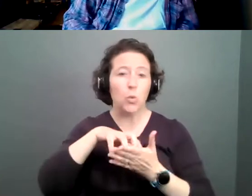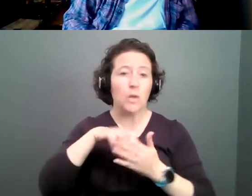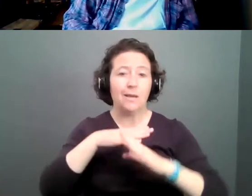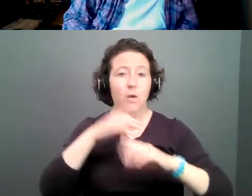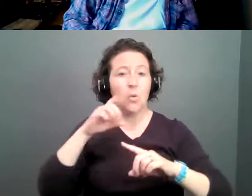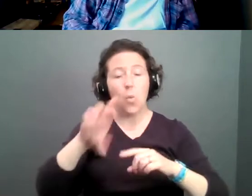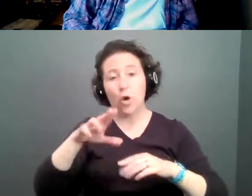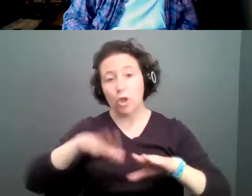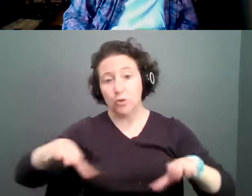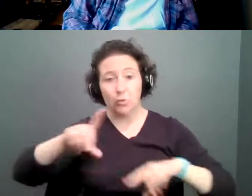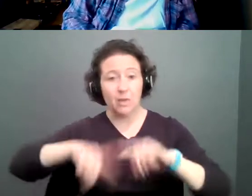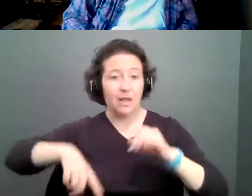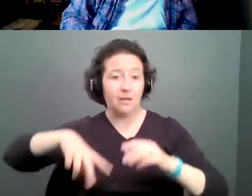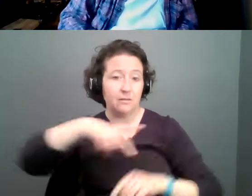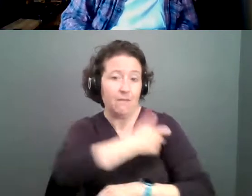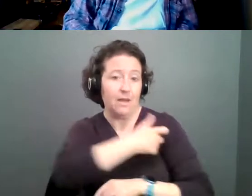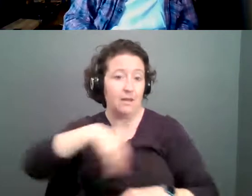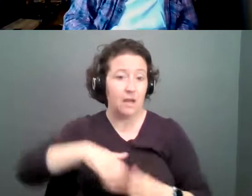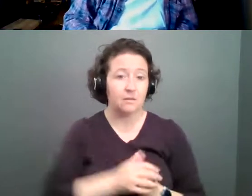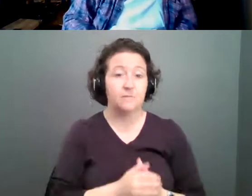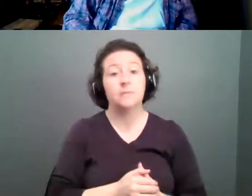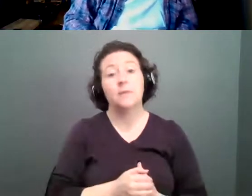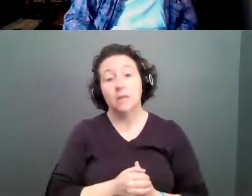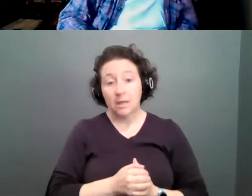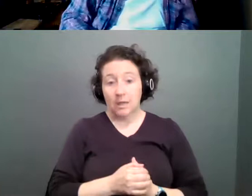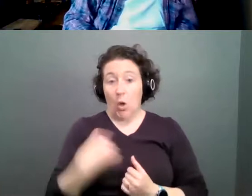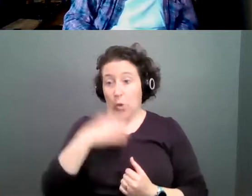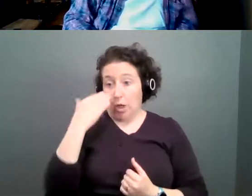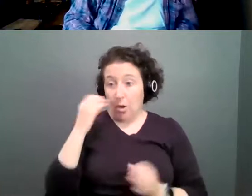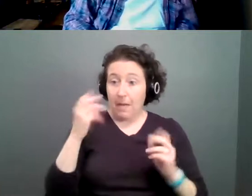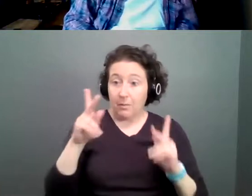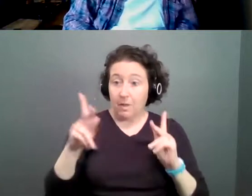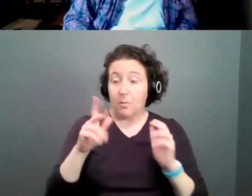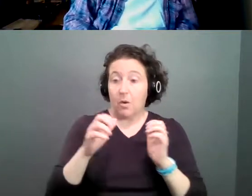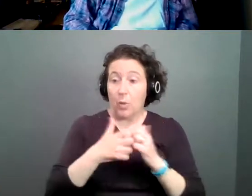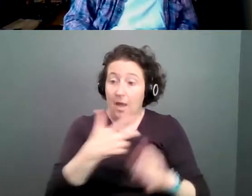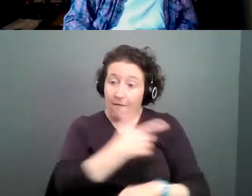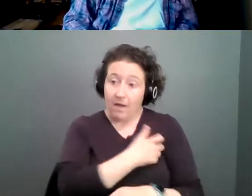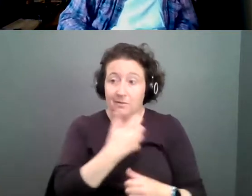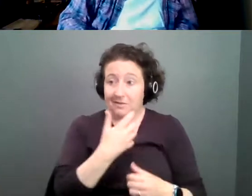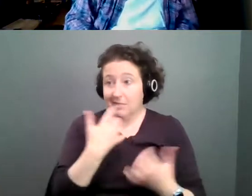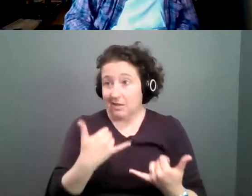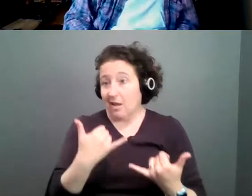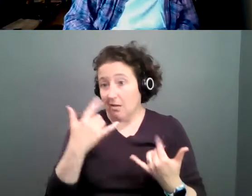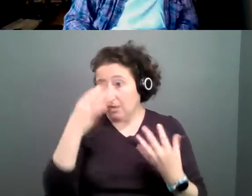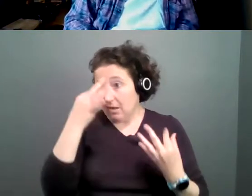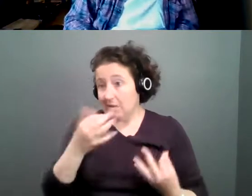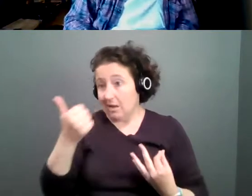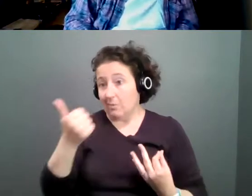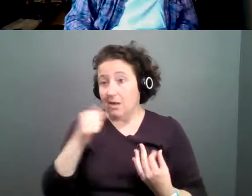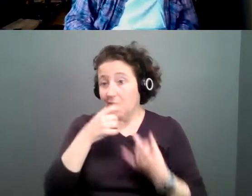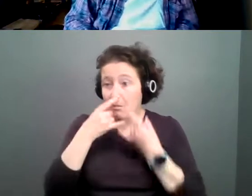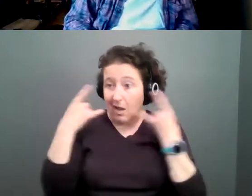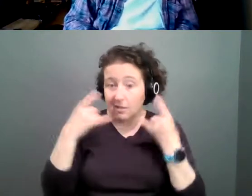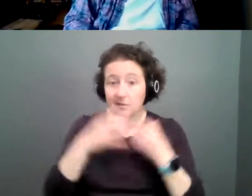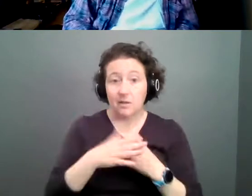vaccinated yet? Well, we know that many unimmunized people are going without masks now, and we don't have